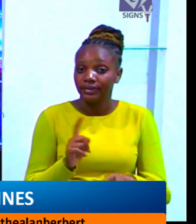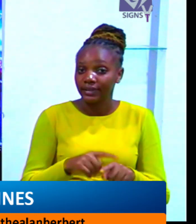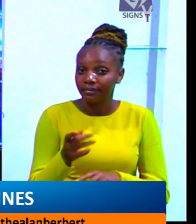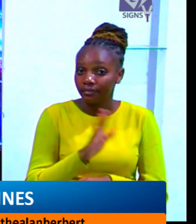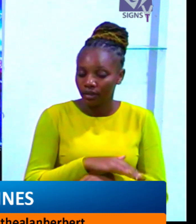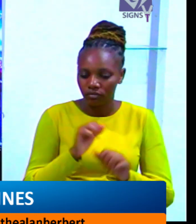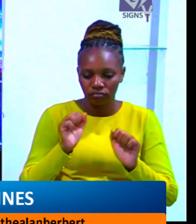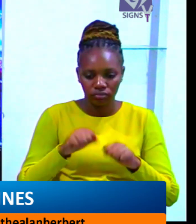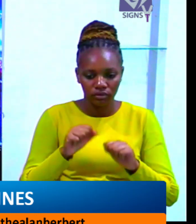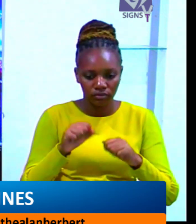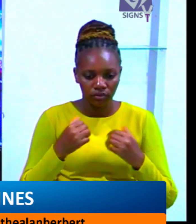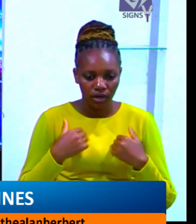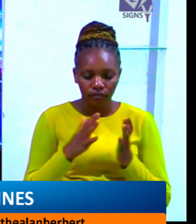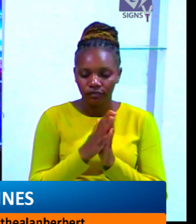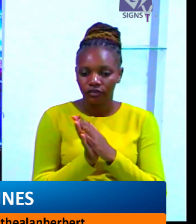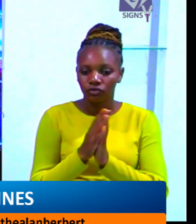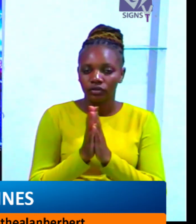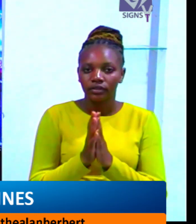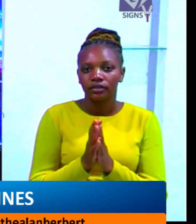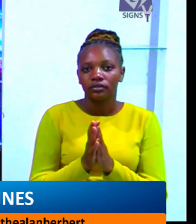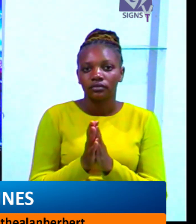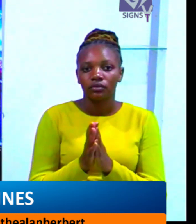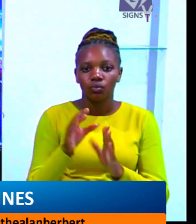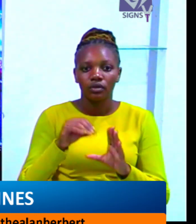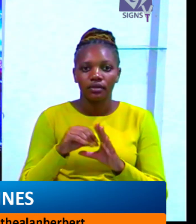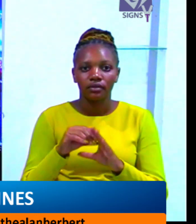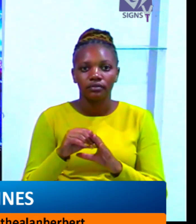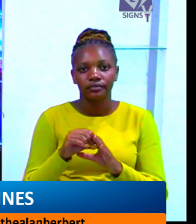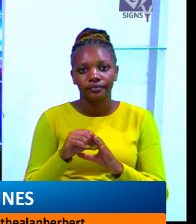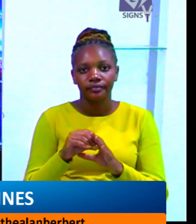we come back, we're coming back with stories that are making headlines in the dailies. Keep it silent.